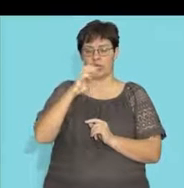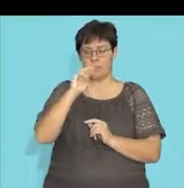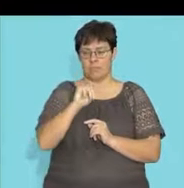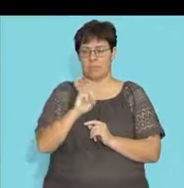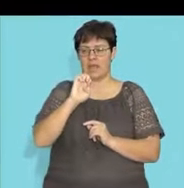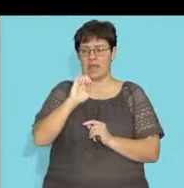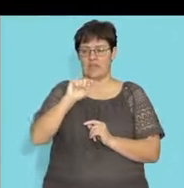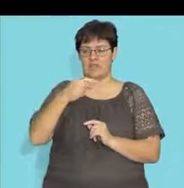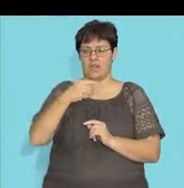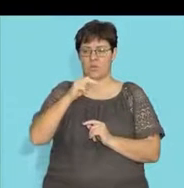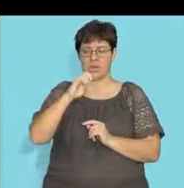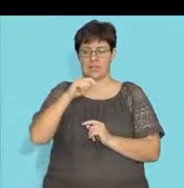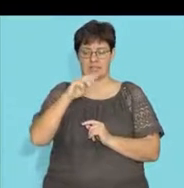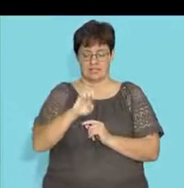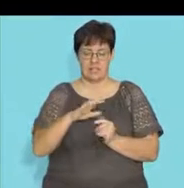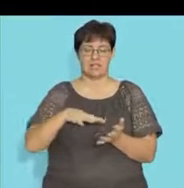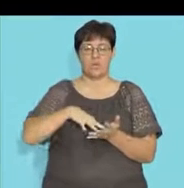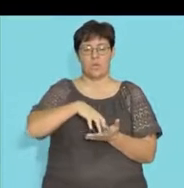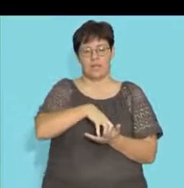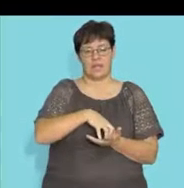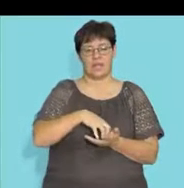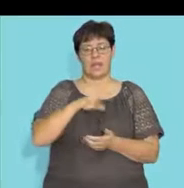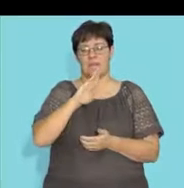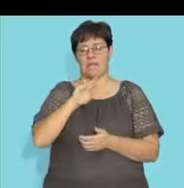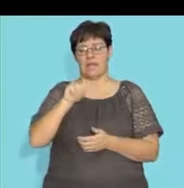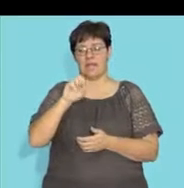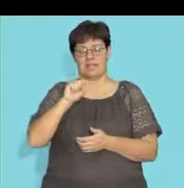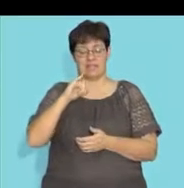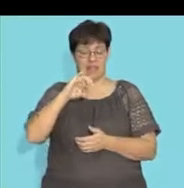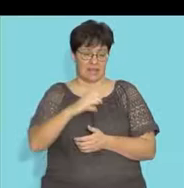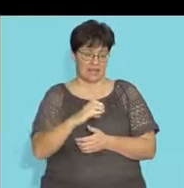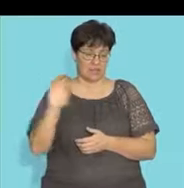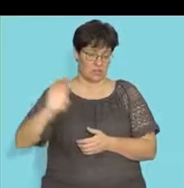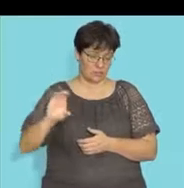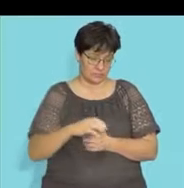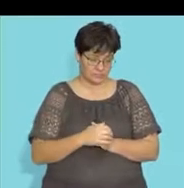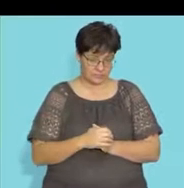sodium ethanoate is a weak basic salt.